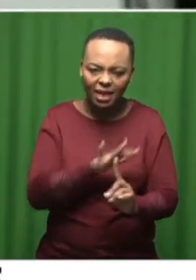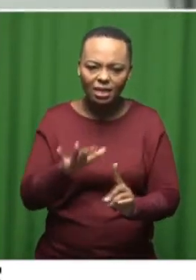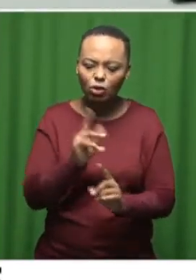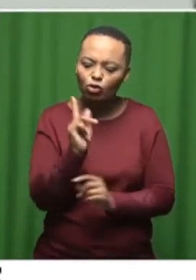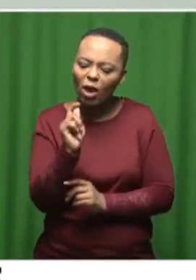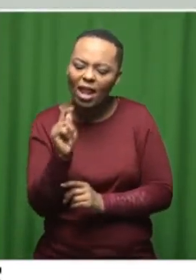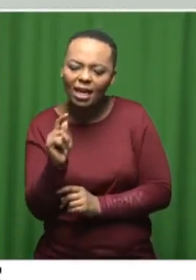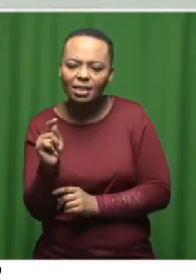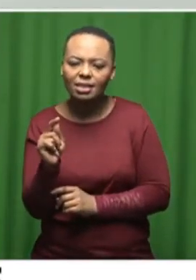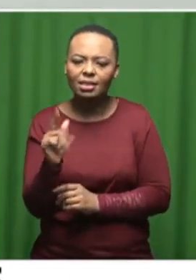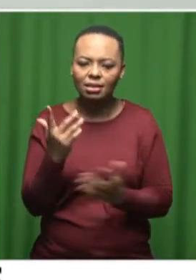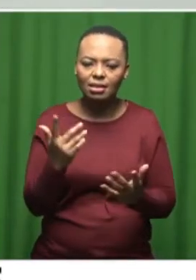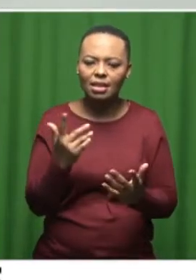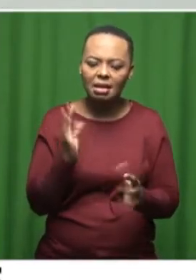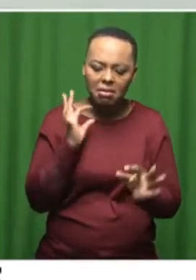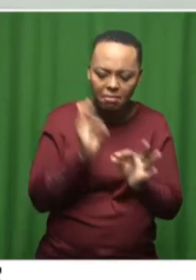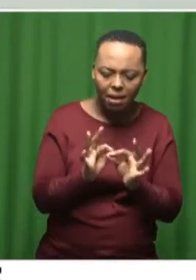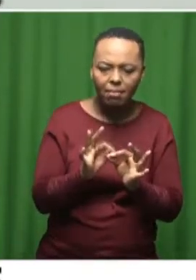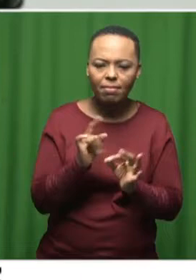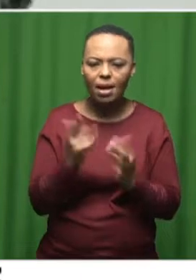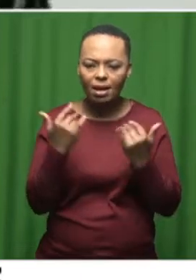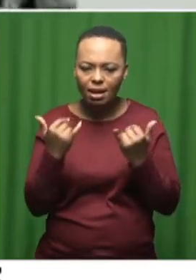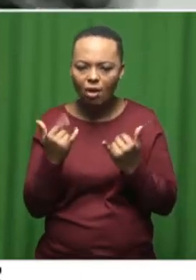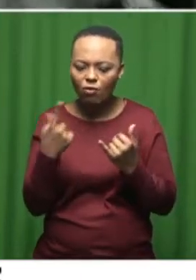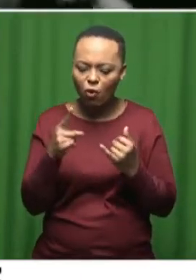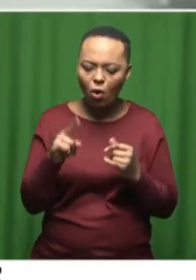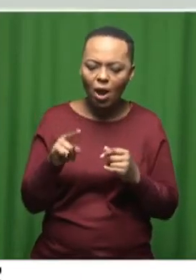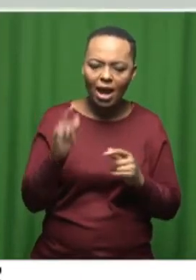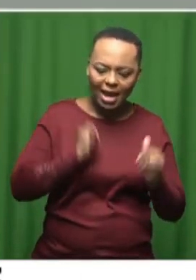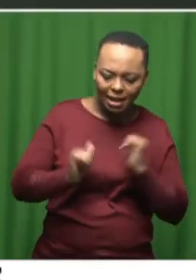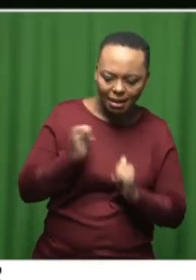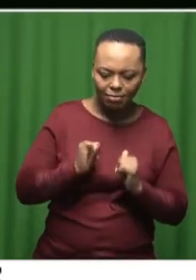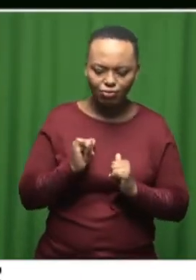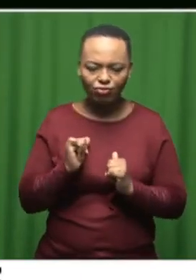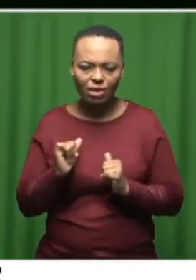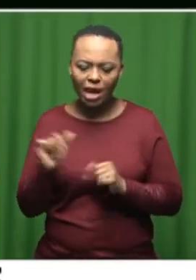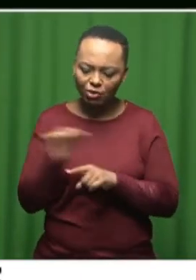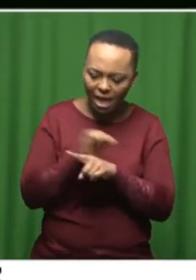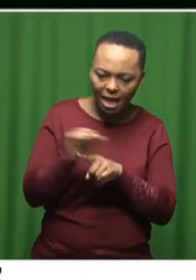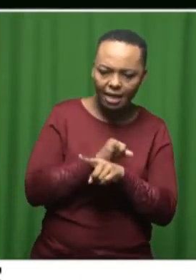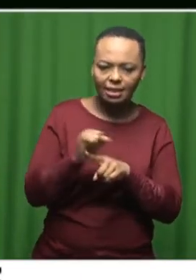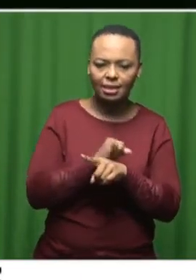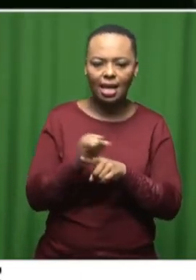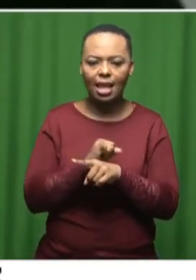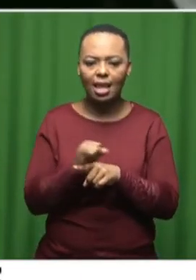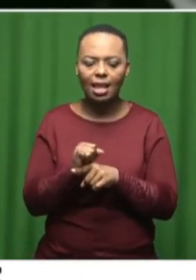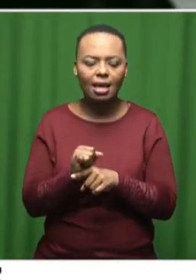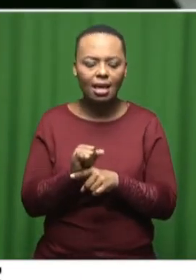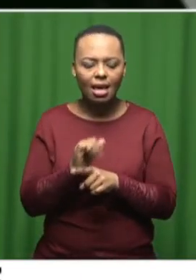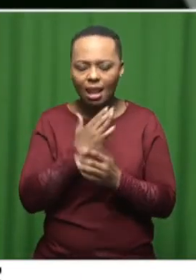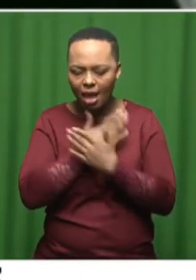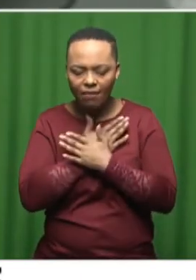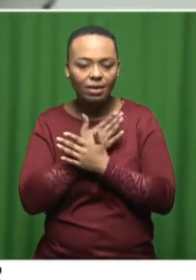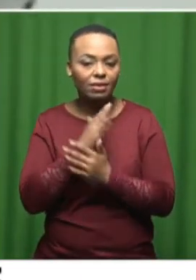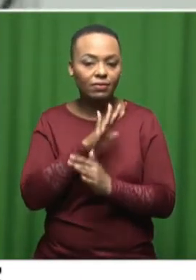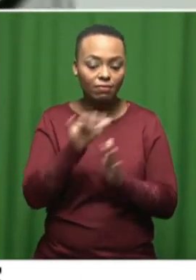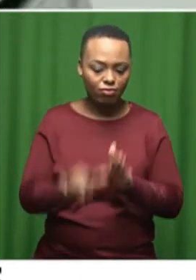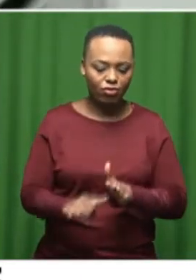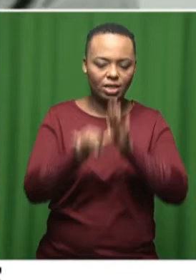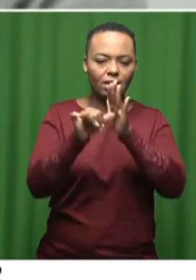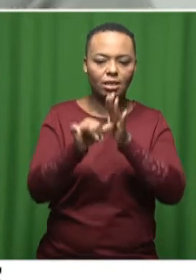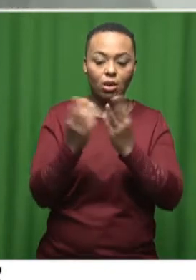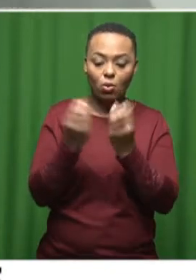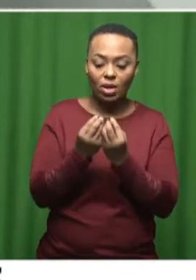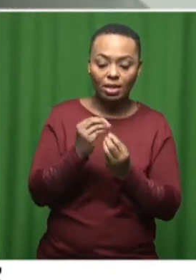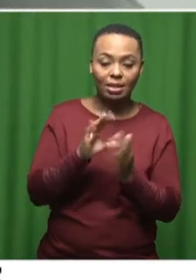toilets, what the specifications should be and for rehearsals. So lobbying is very important. Also, that with a